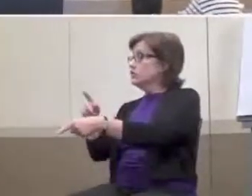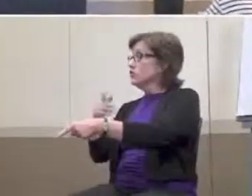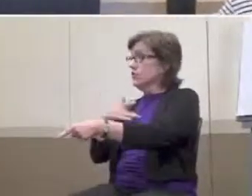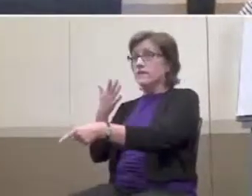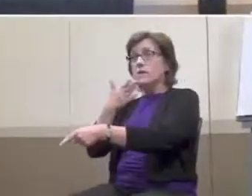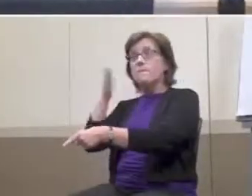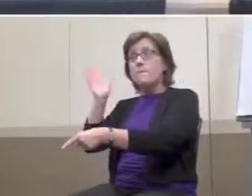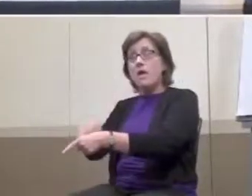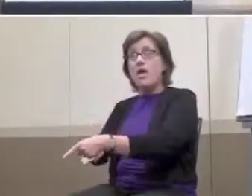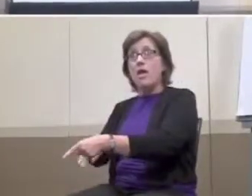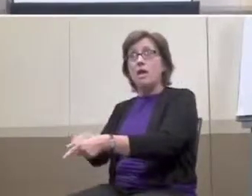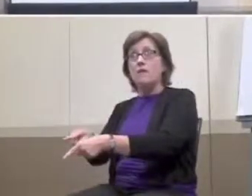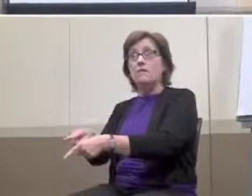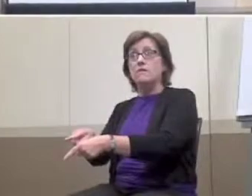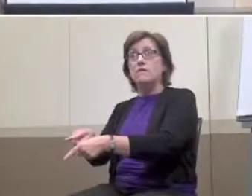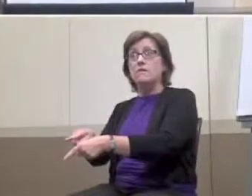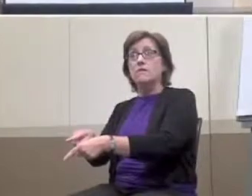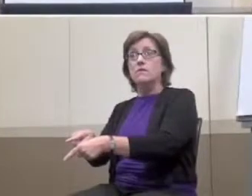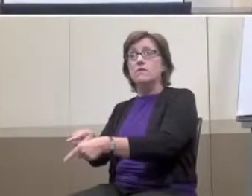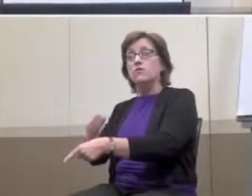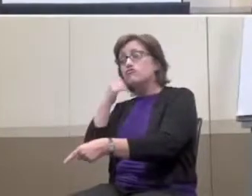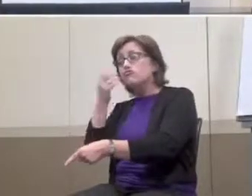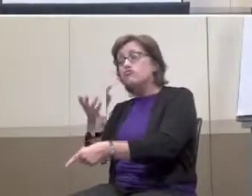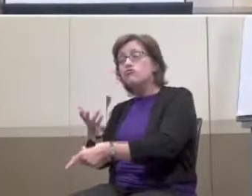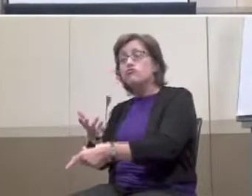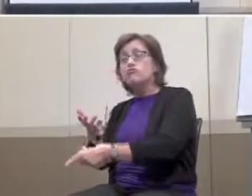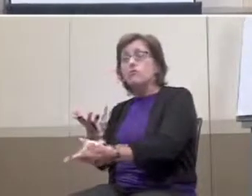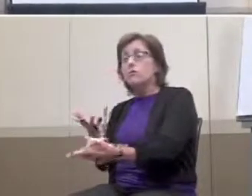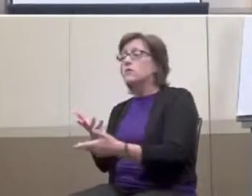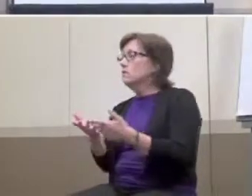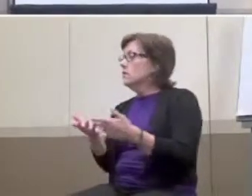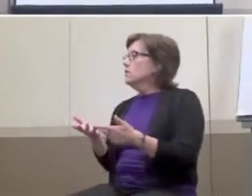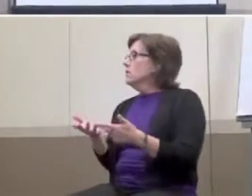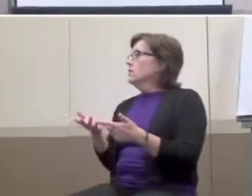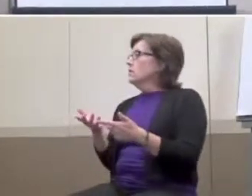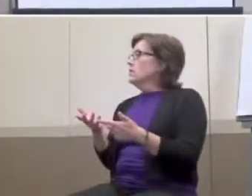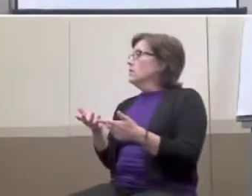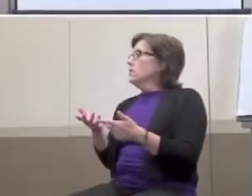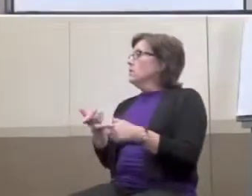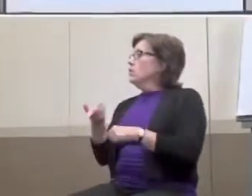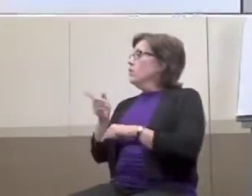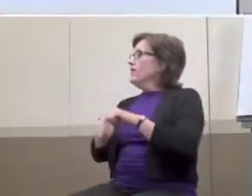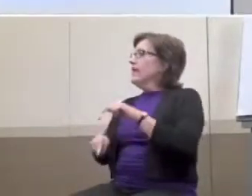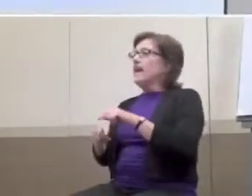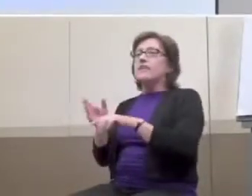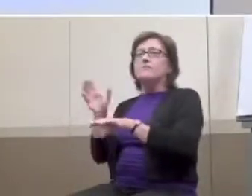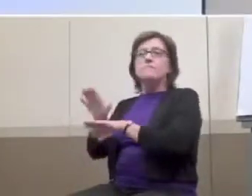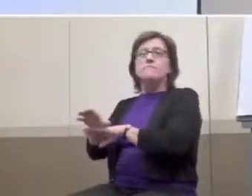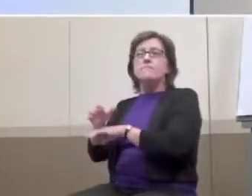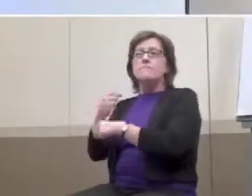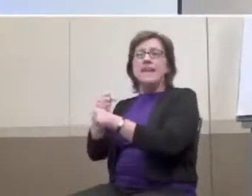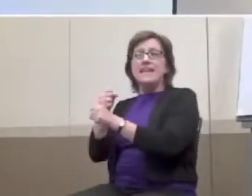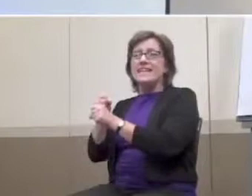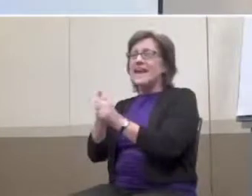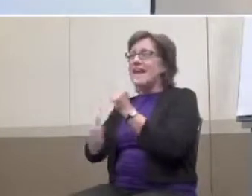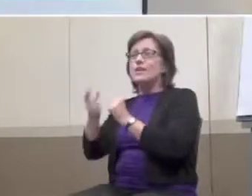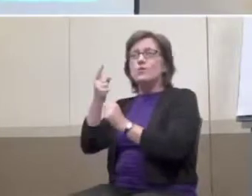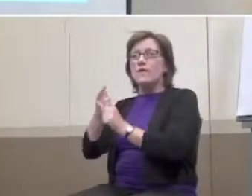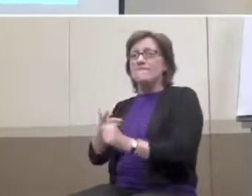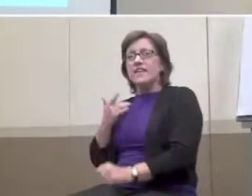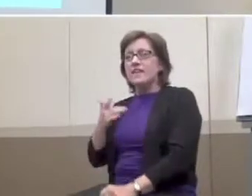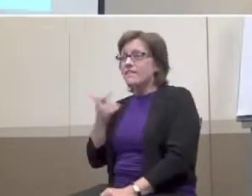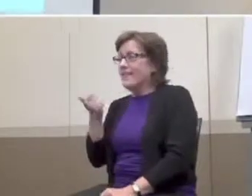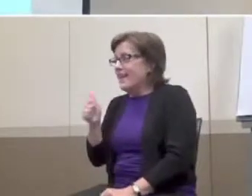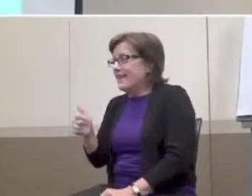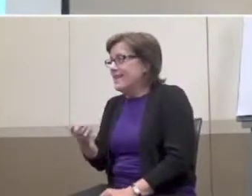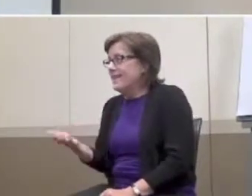right? Now, going back to what I said about we can't make anybody feel anything, can you